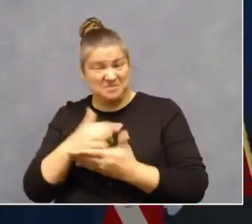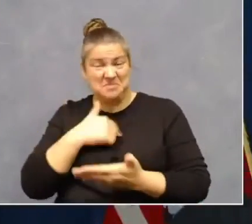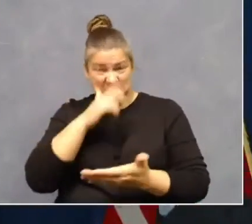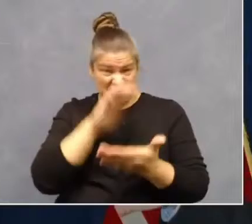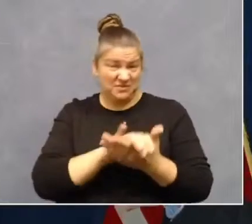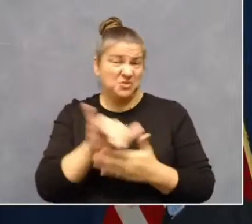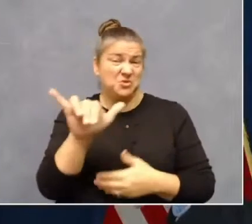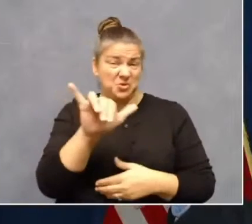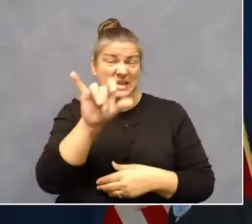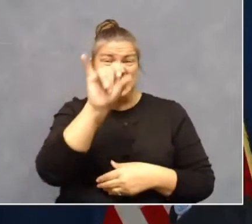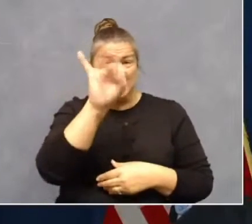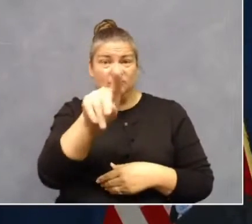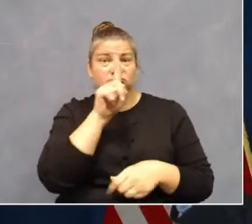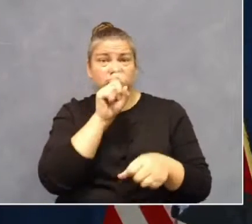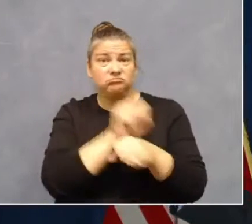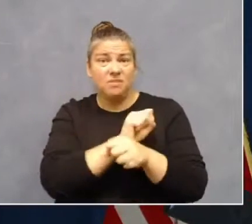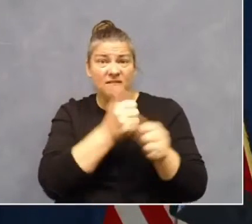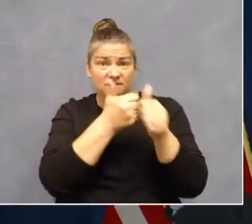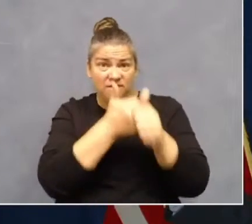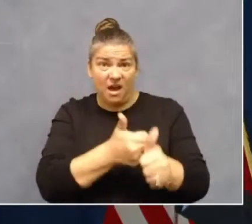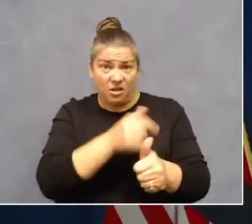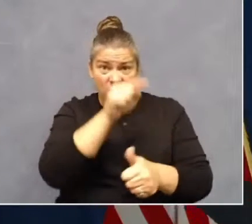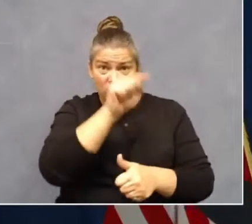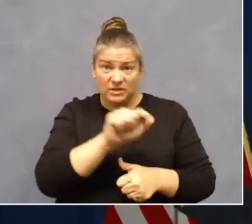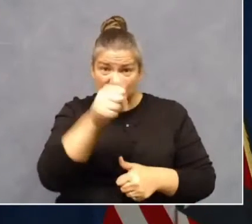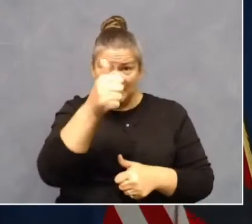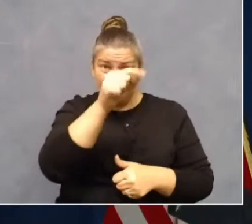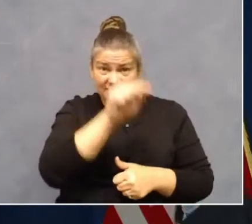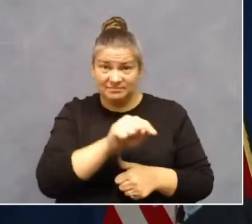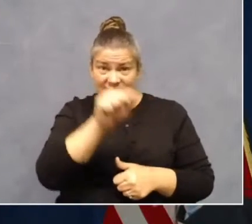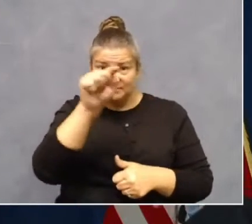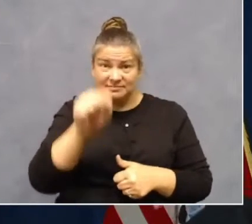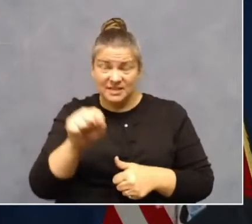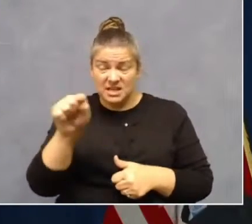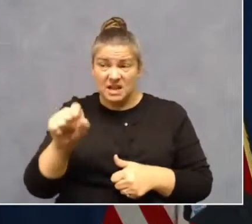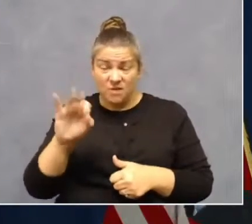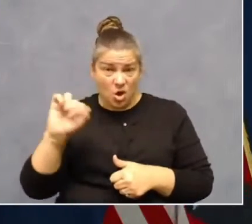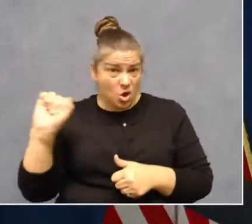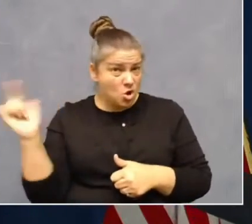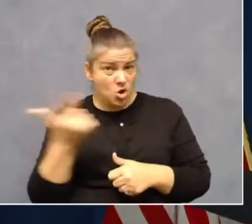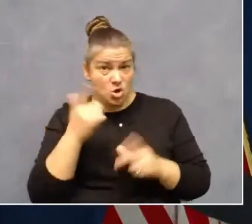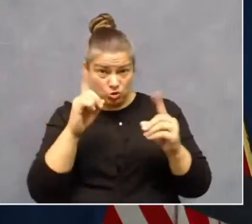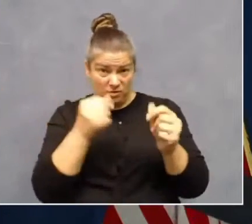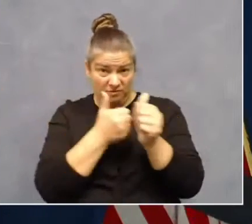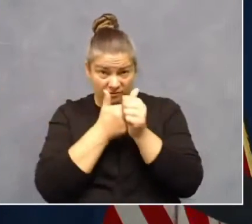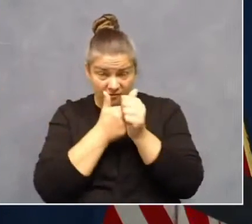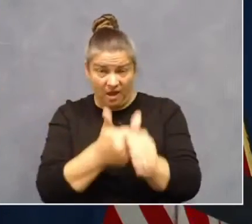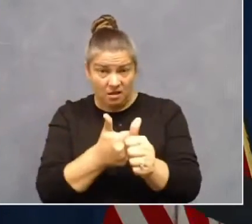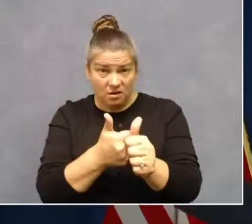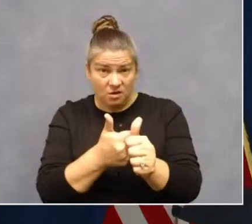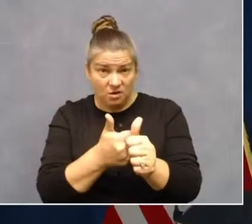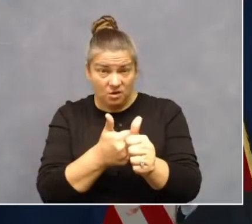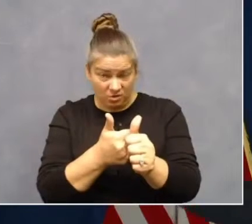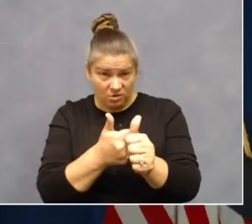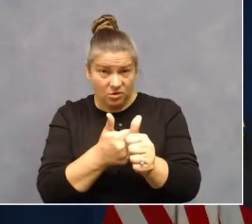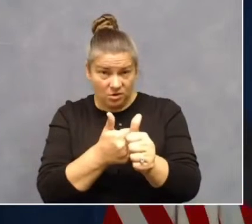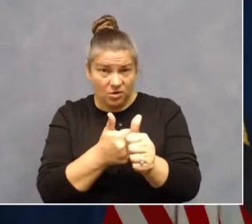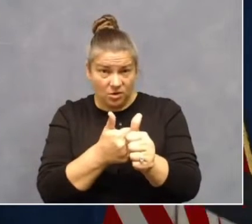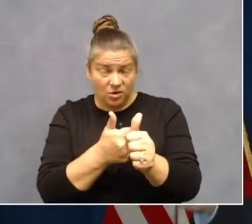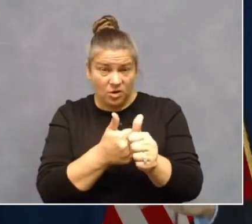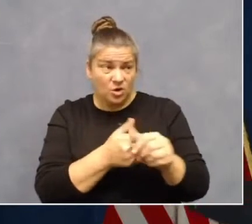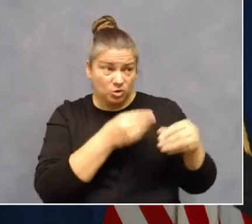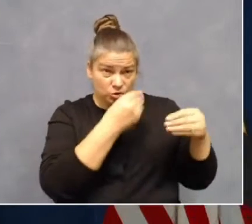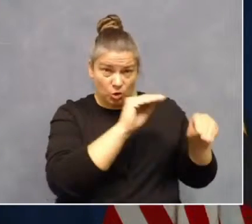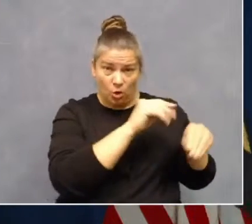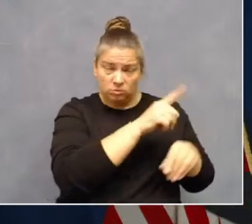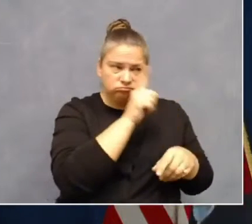actually followed these, if we get everybody buying in, if we could get many of our stores back to enforcing how